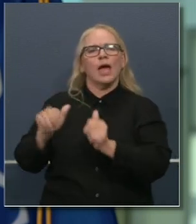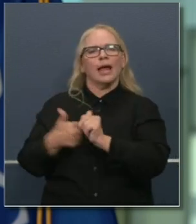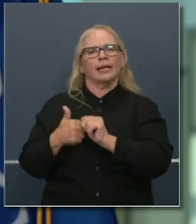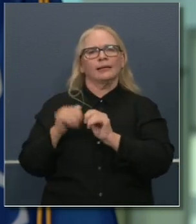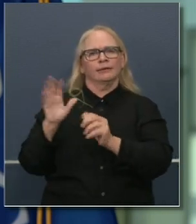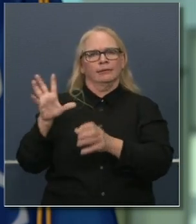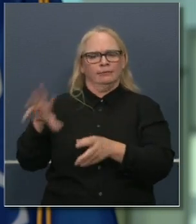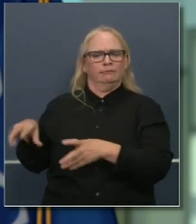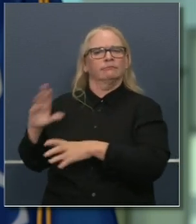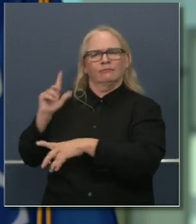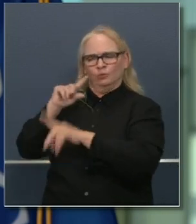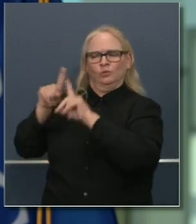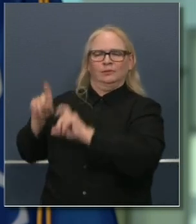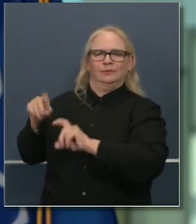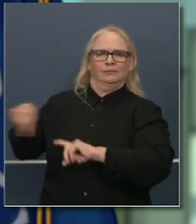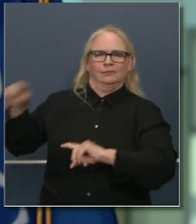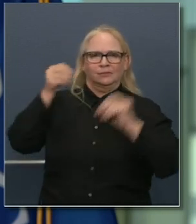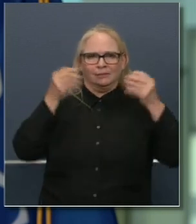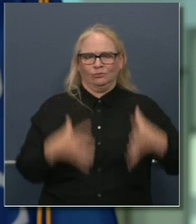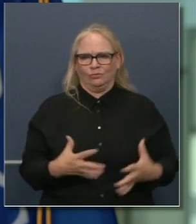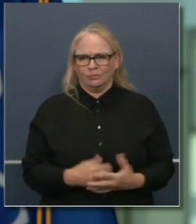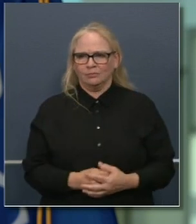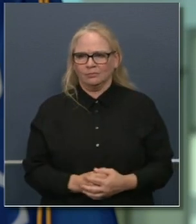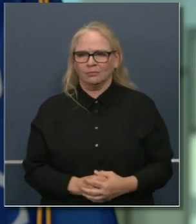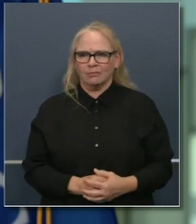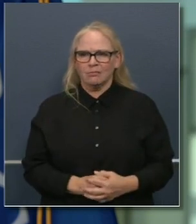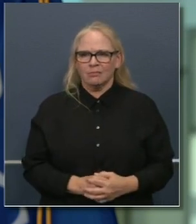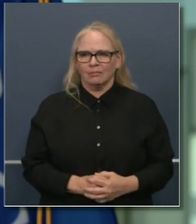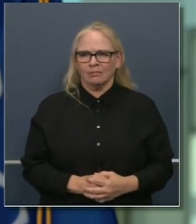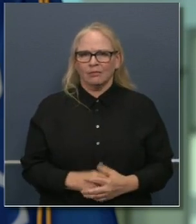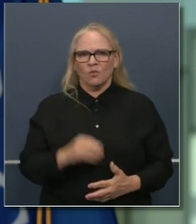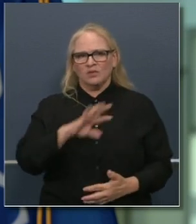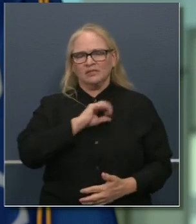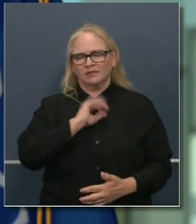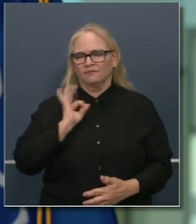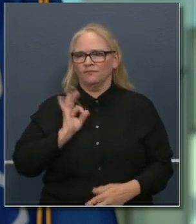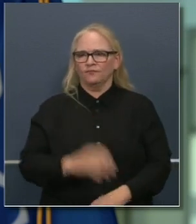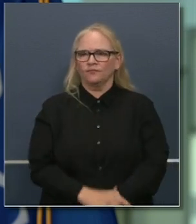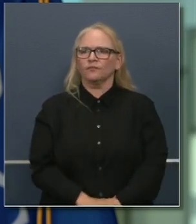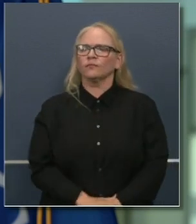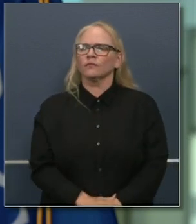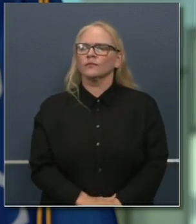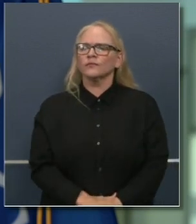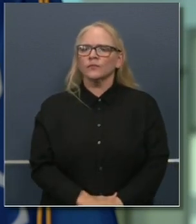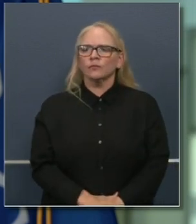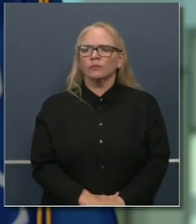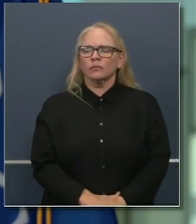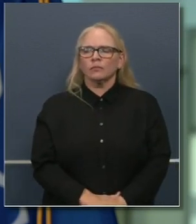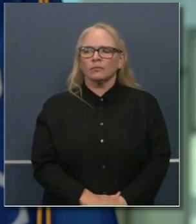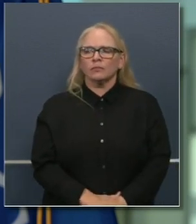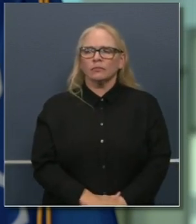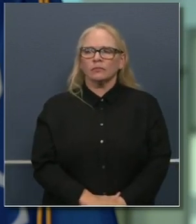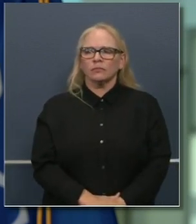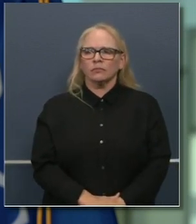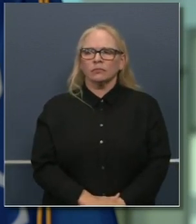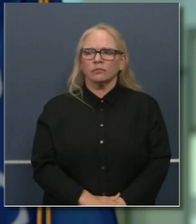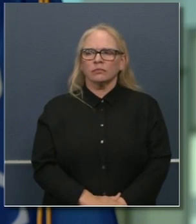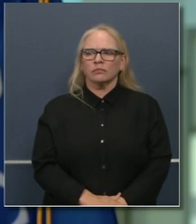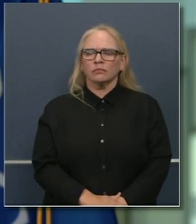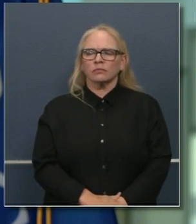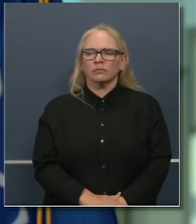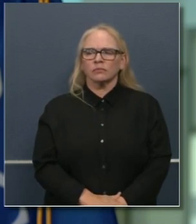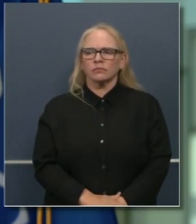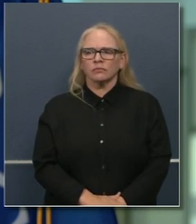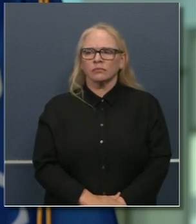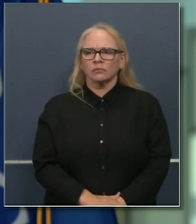think the announcement could be lost on connecting our contact tracers to our public education system as well. Because